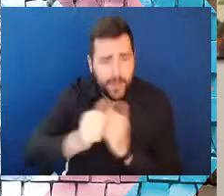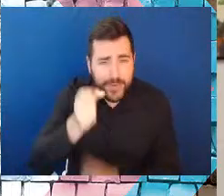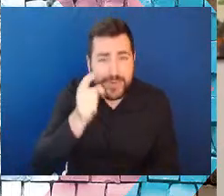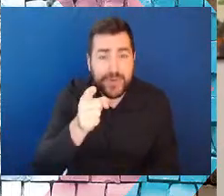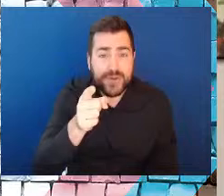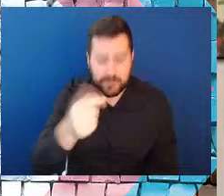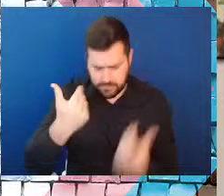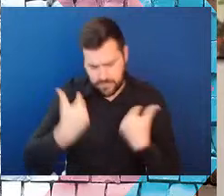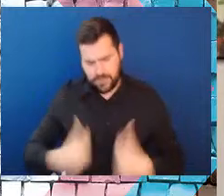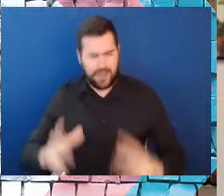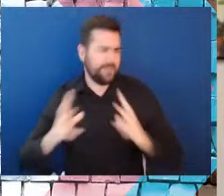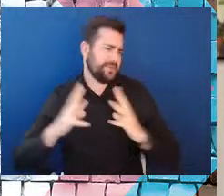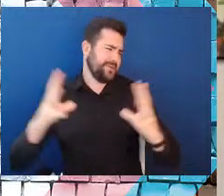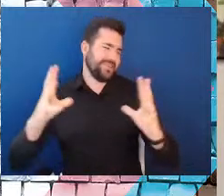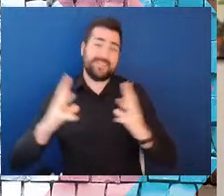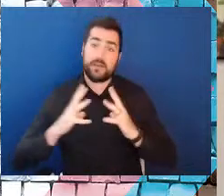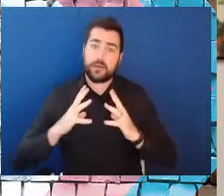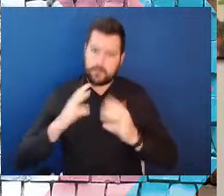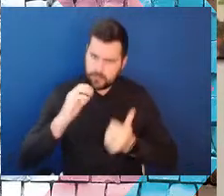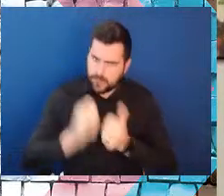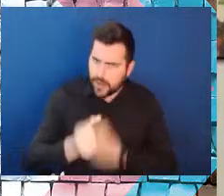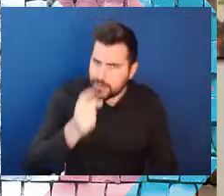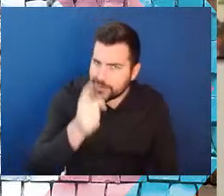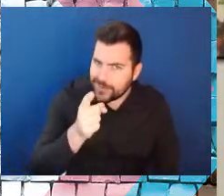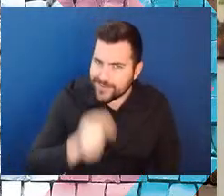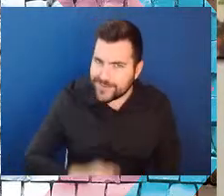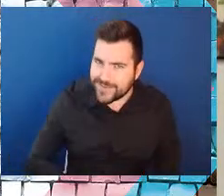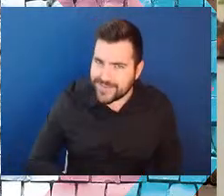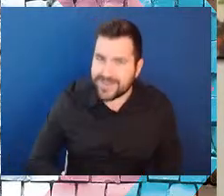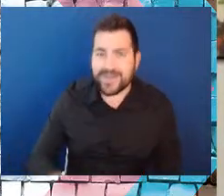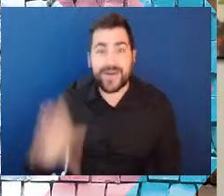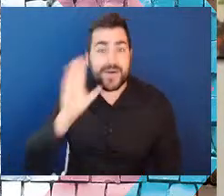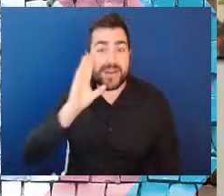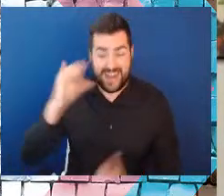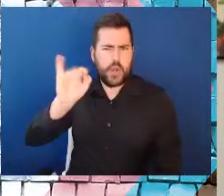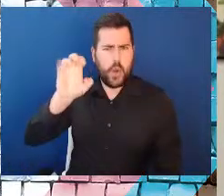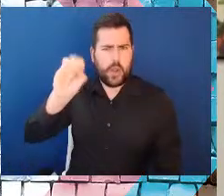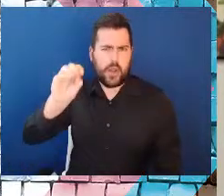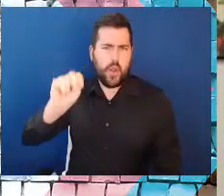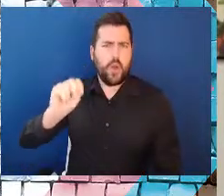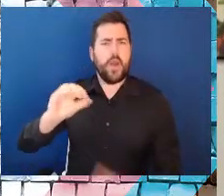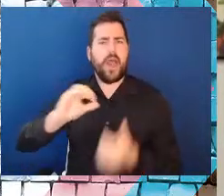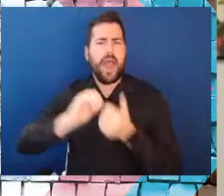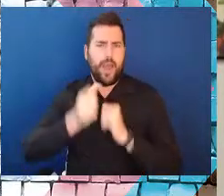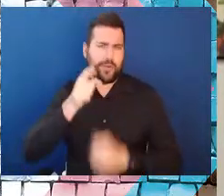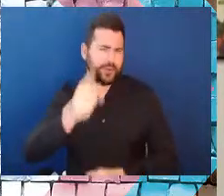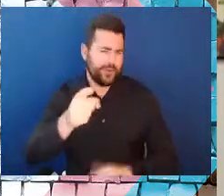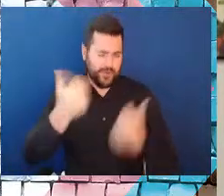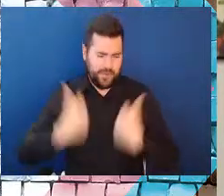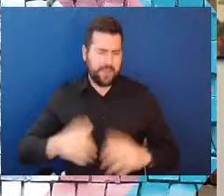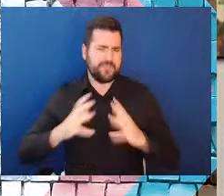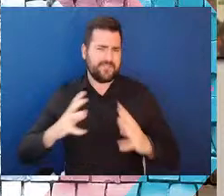How are you? I'm doing fine. And how about you? Hola, Antonio.